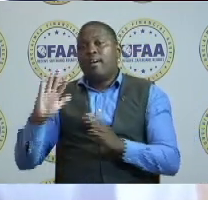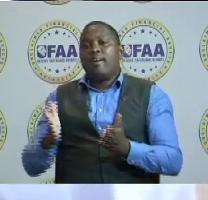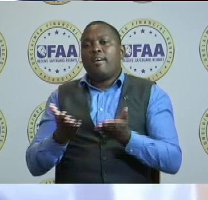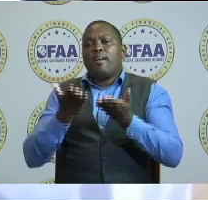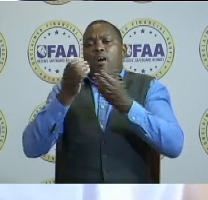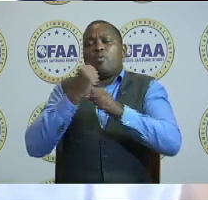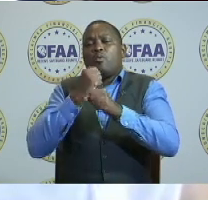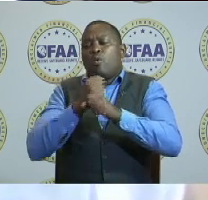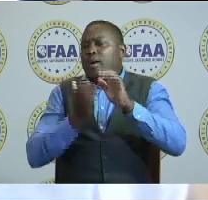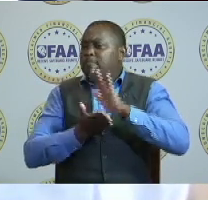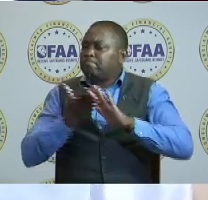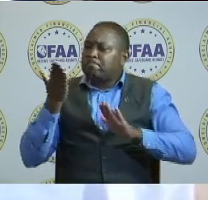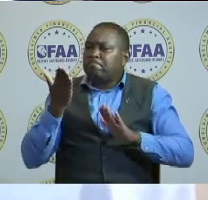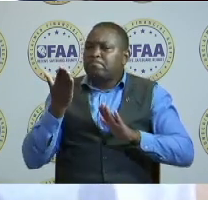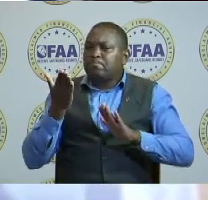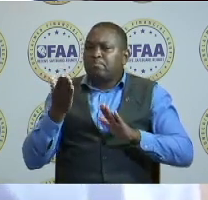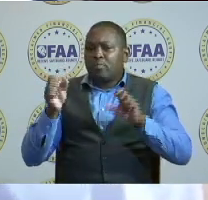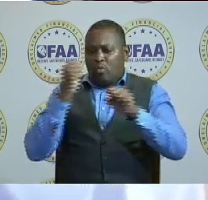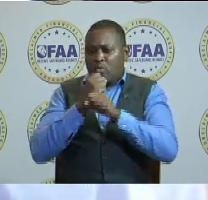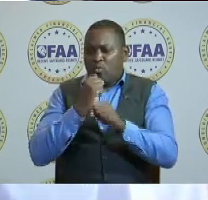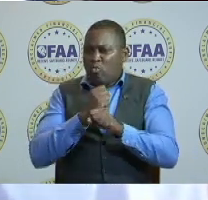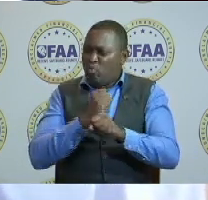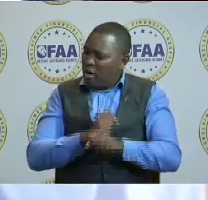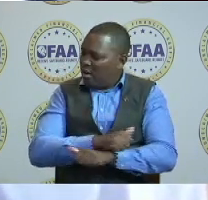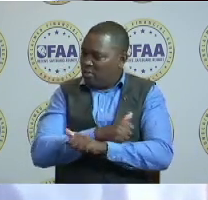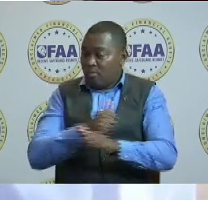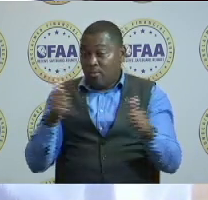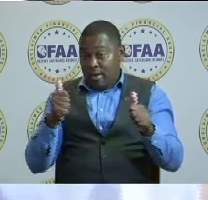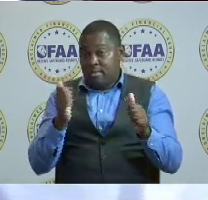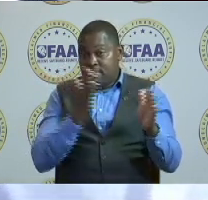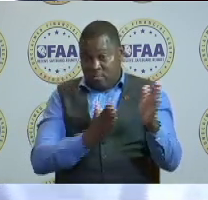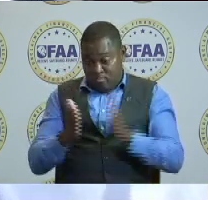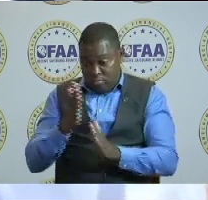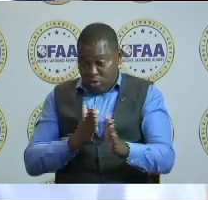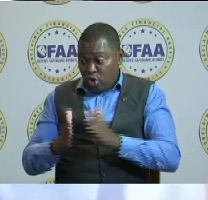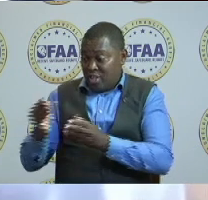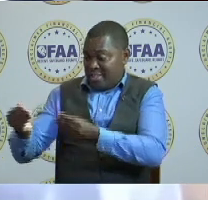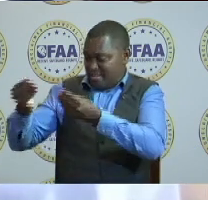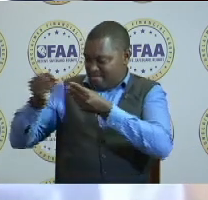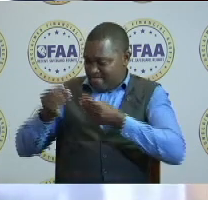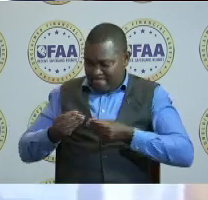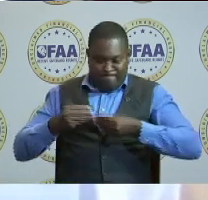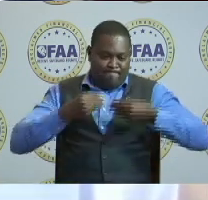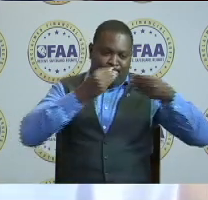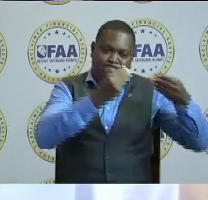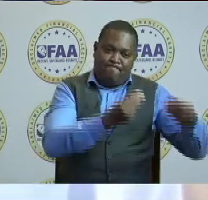efficiency, to enhance effectiveness in the process of reunification of different types of